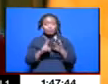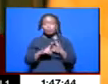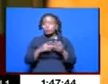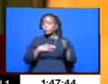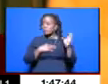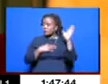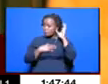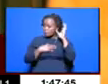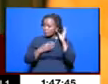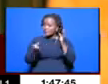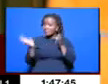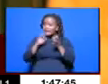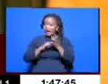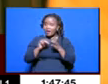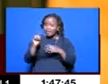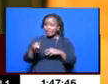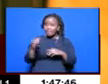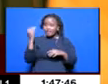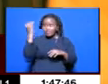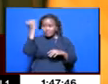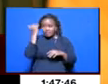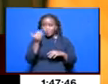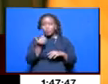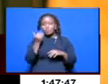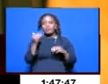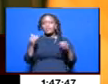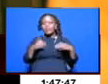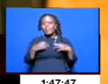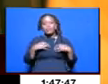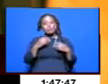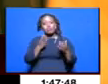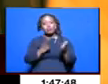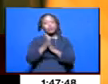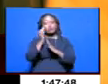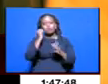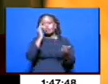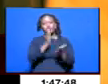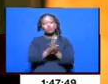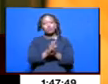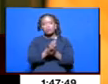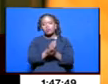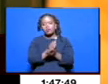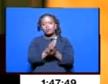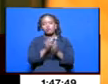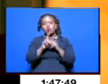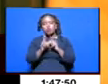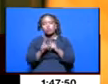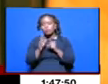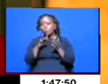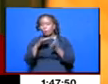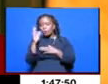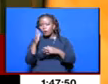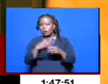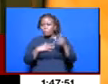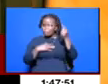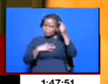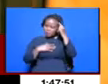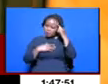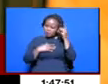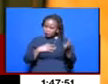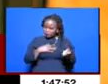in one of its judgments, and really in true oracular rendition, or so I thought, decreed as